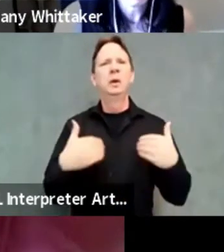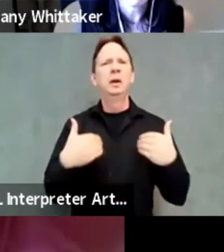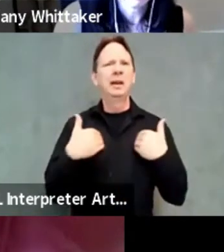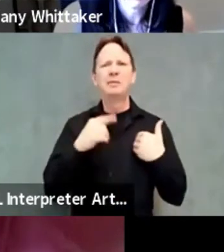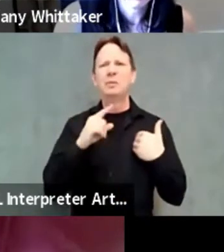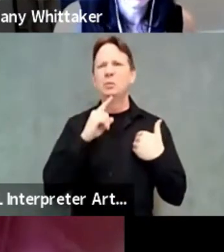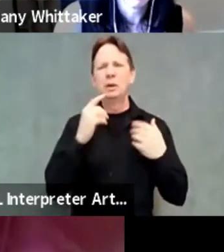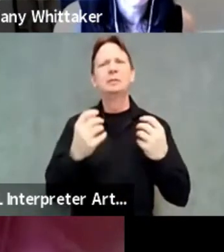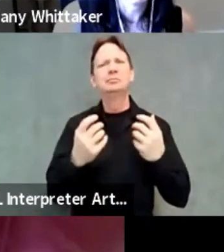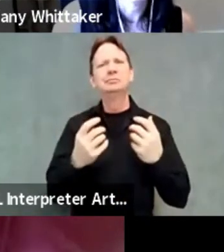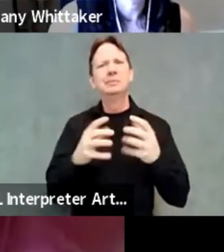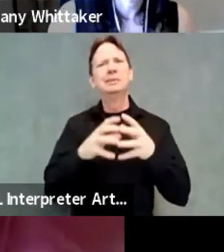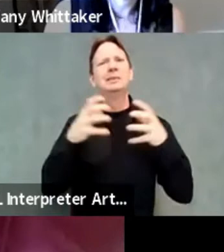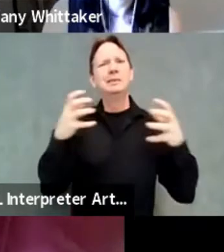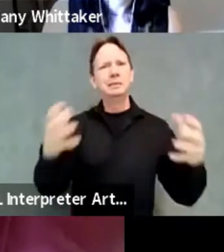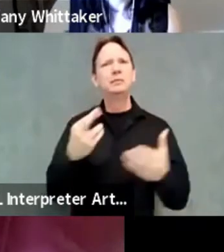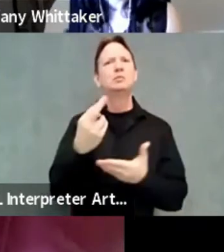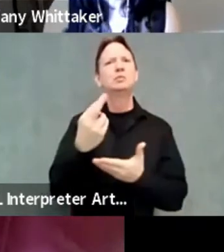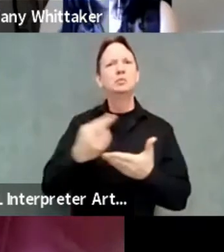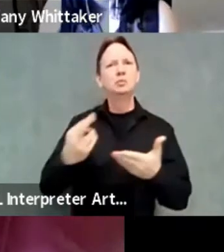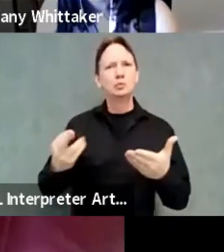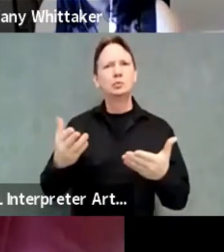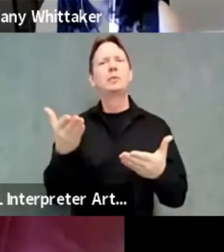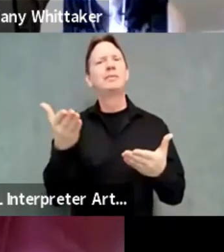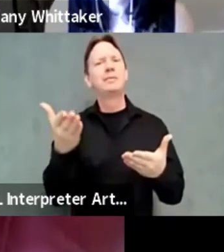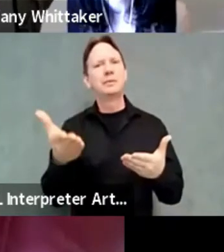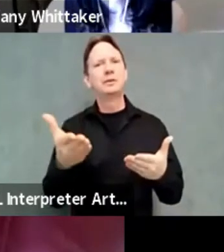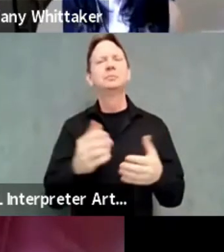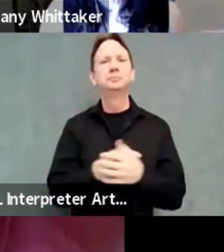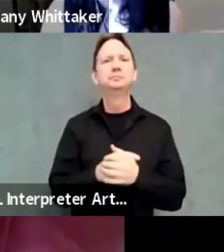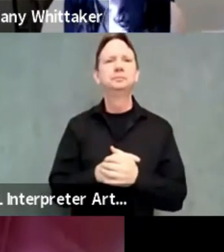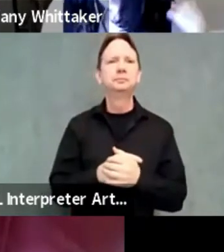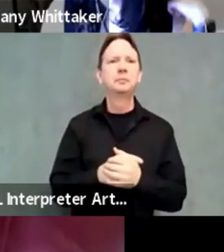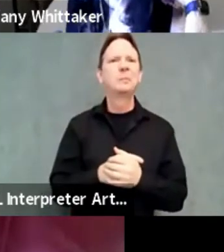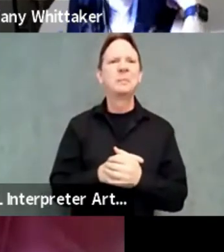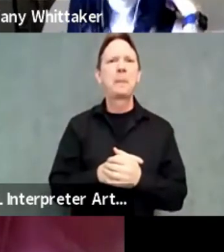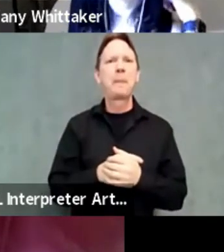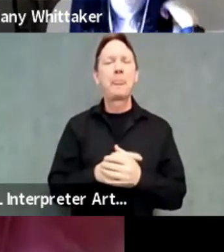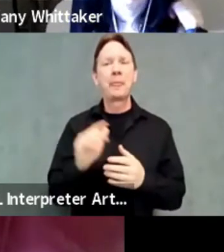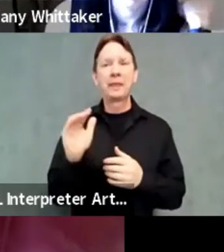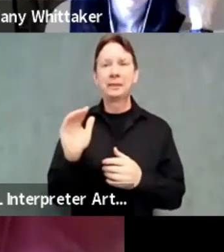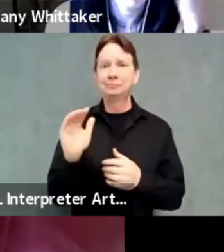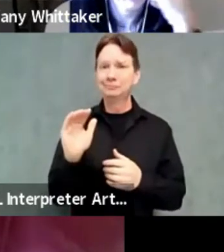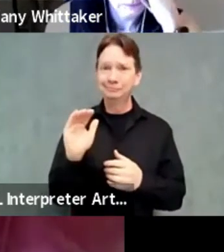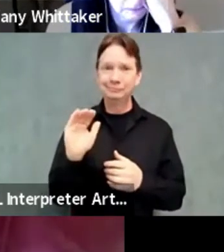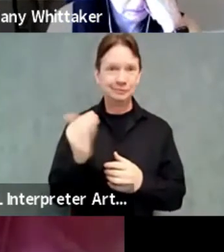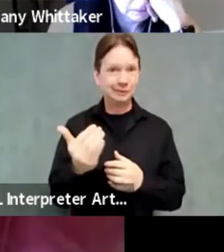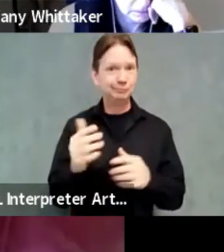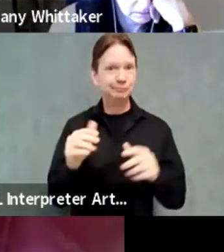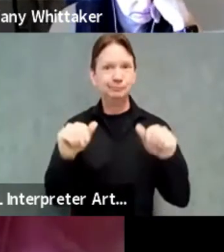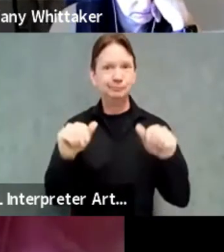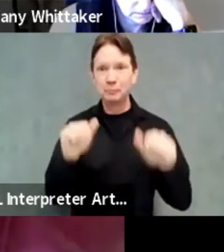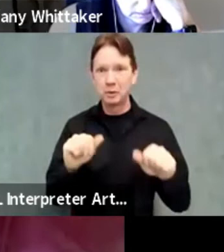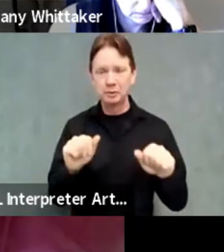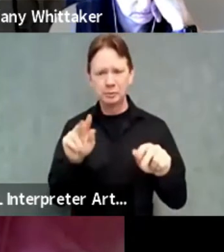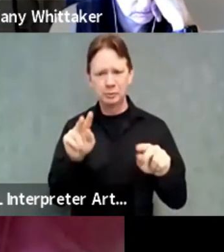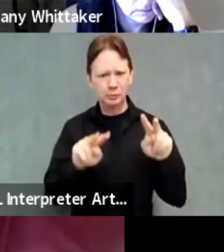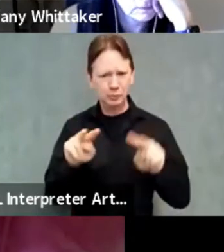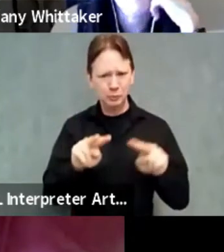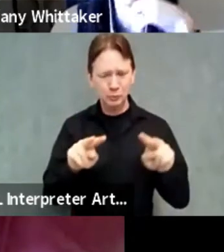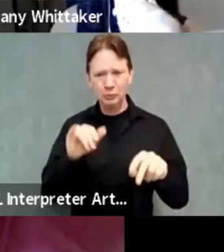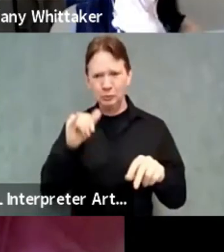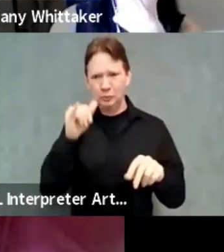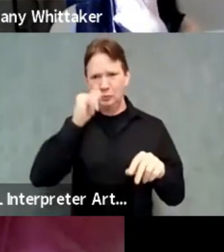which is the submission and review system. So while it may seem a bit daunting and scary because you don't know what you're doing, there's